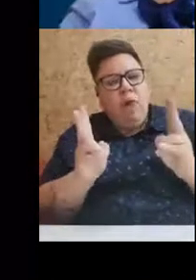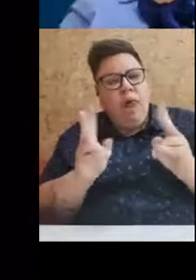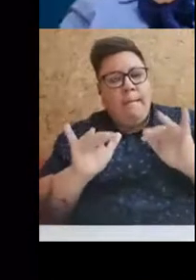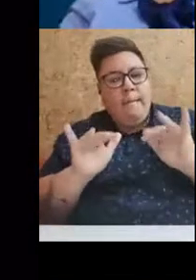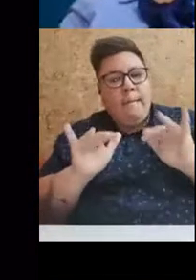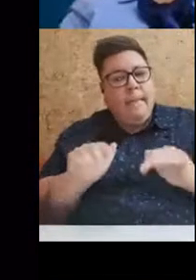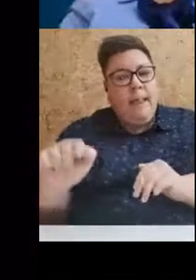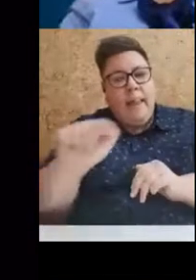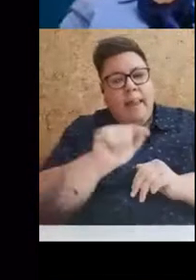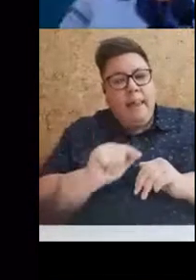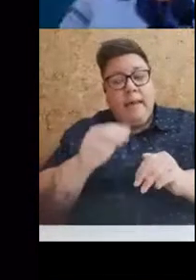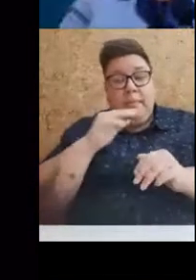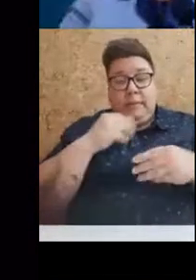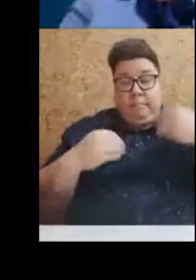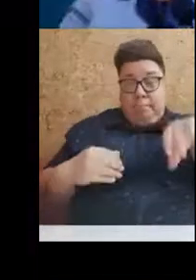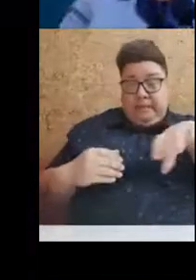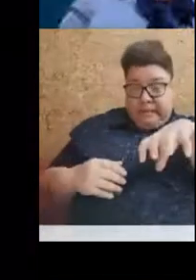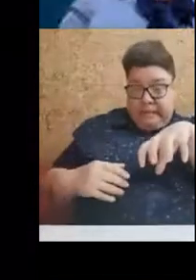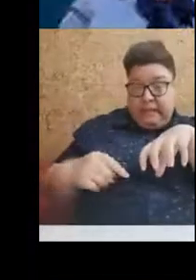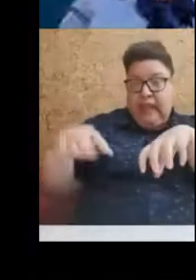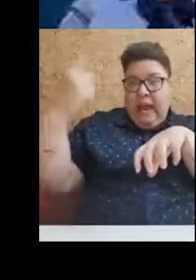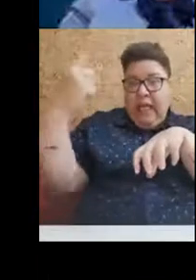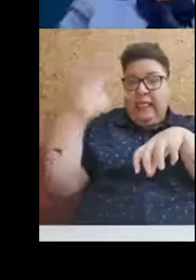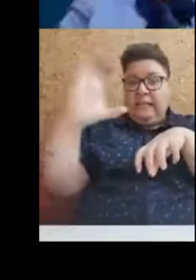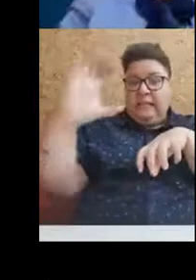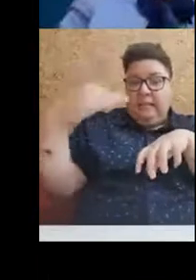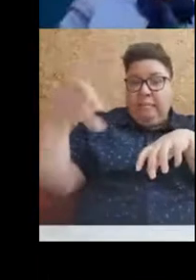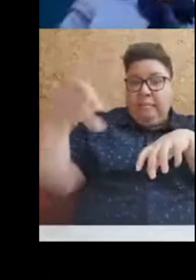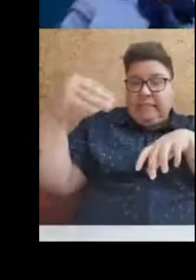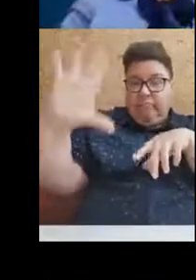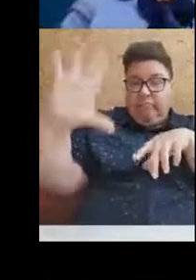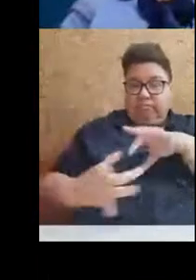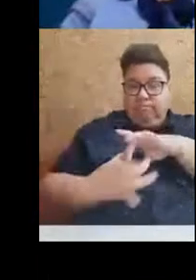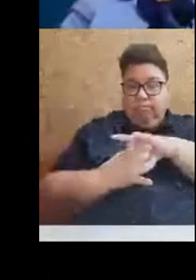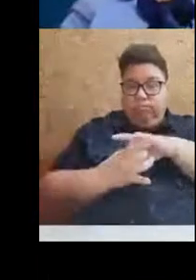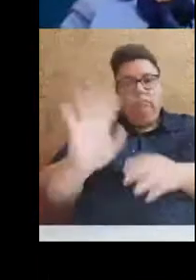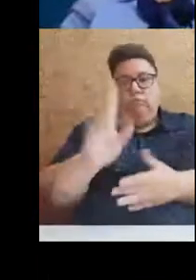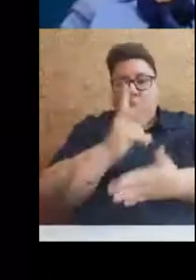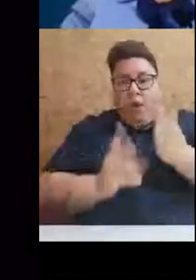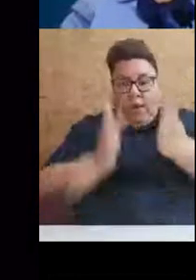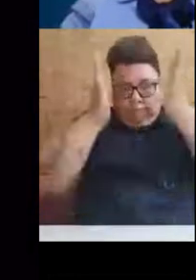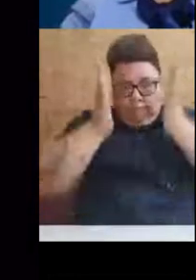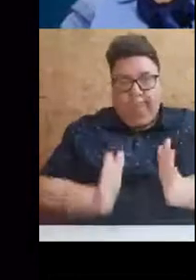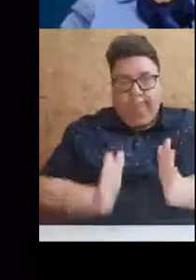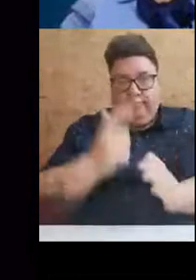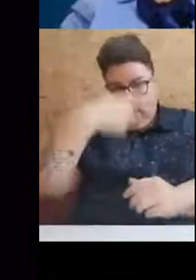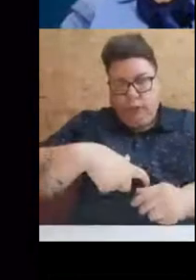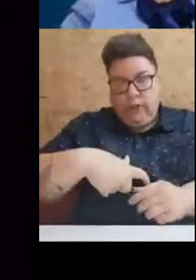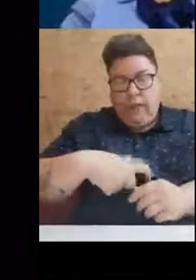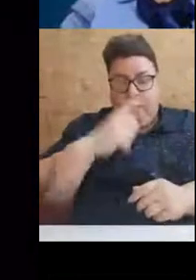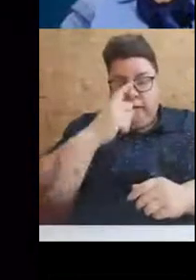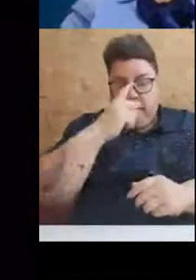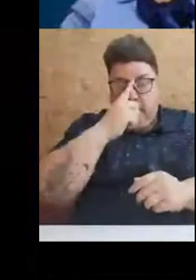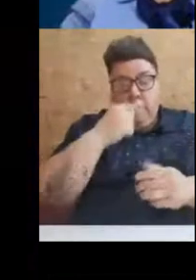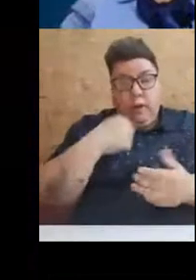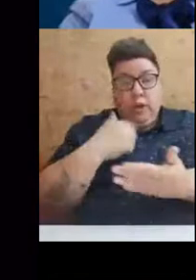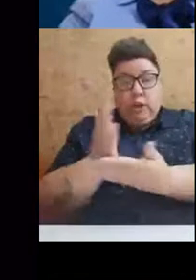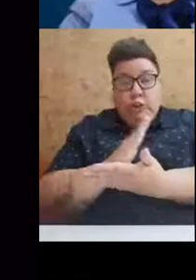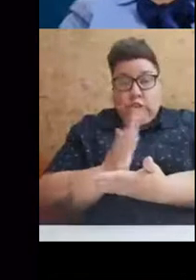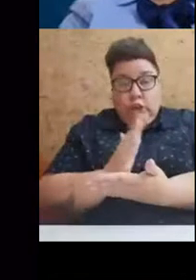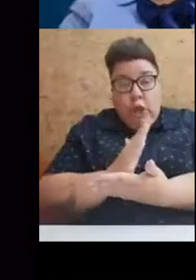entity or another CC or another trust. The shareholders may only have interest into